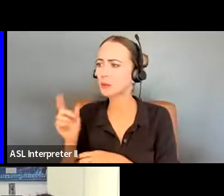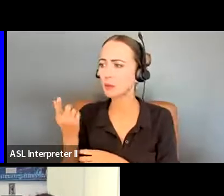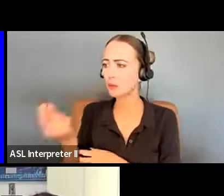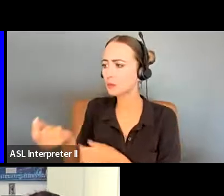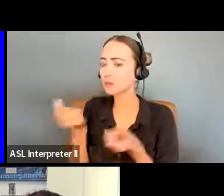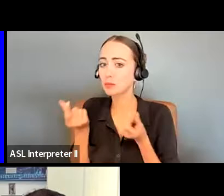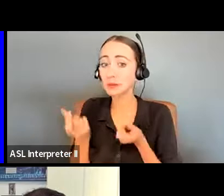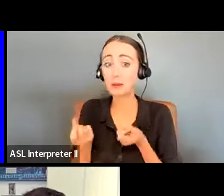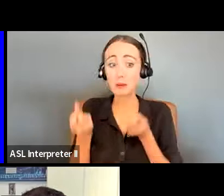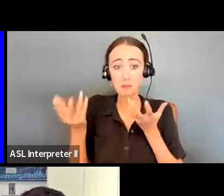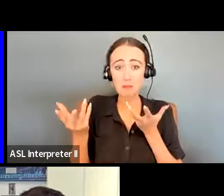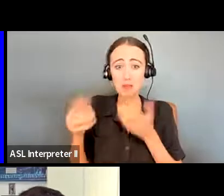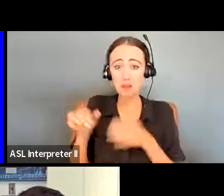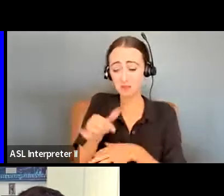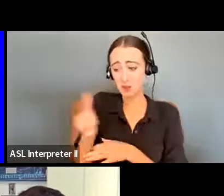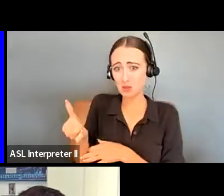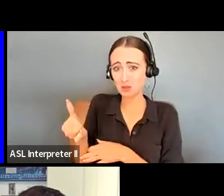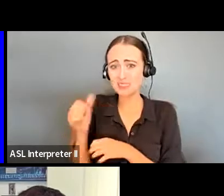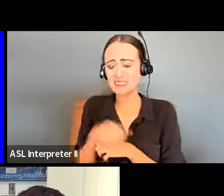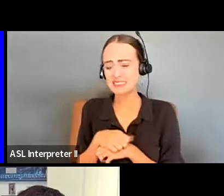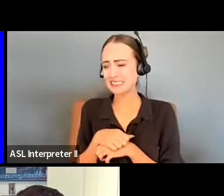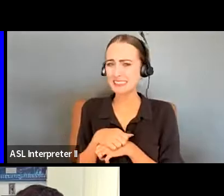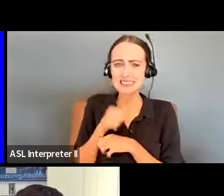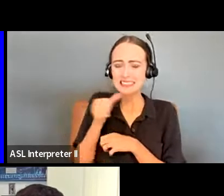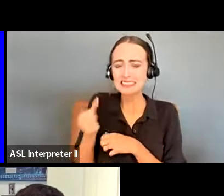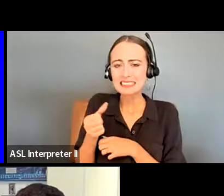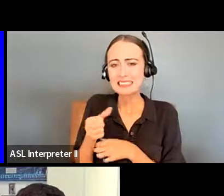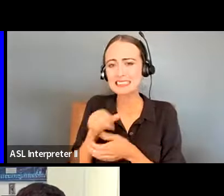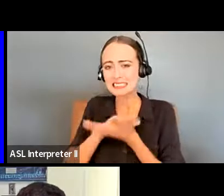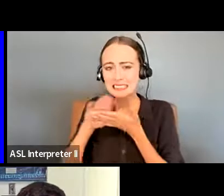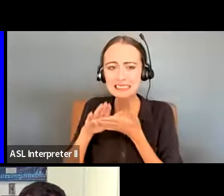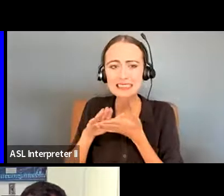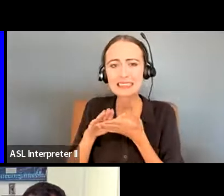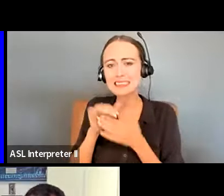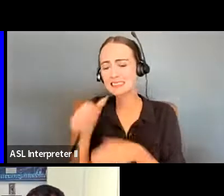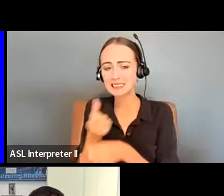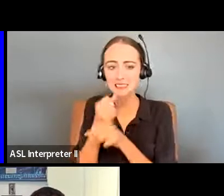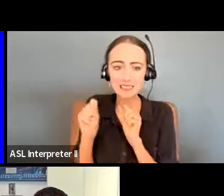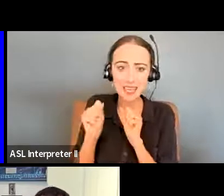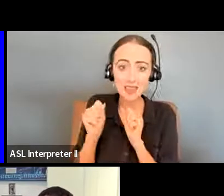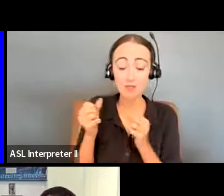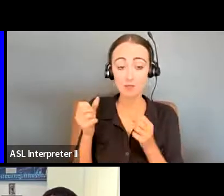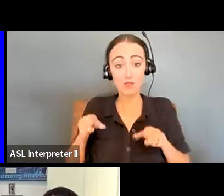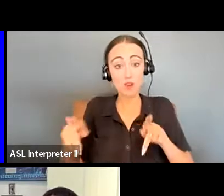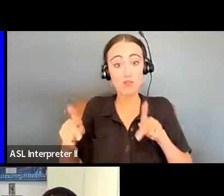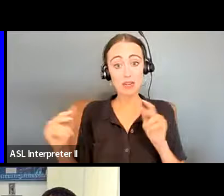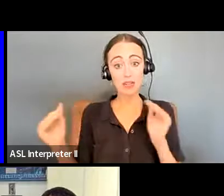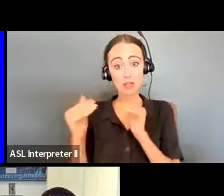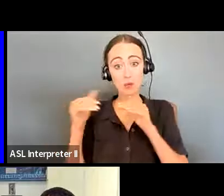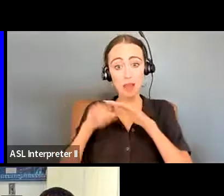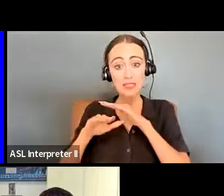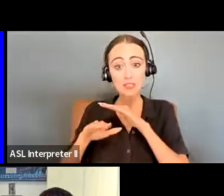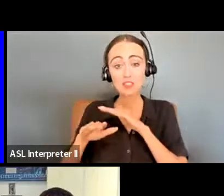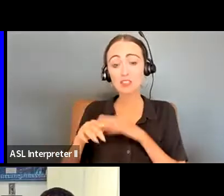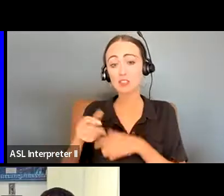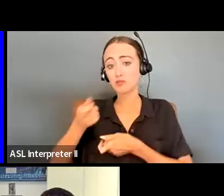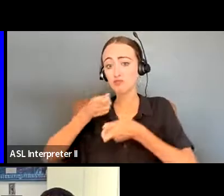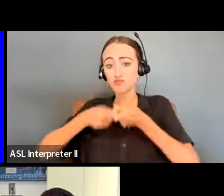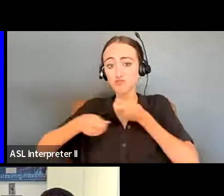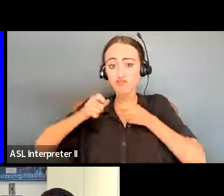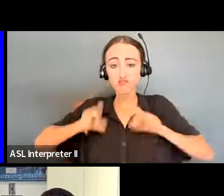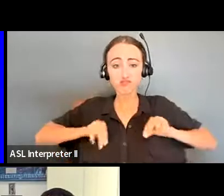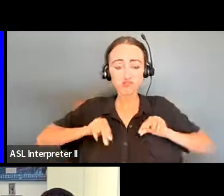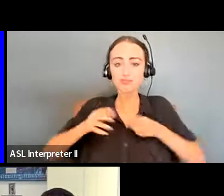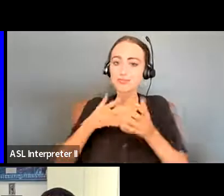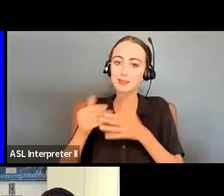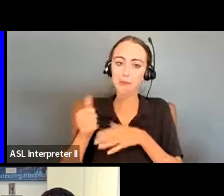those alternatives are unsanitary, cramped, and pose a health and safety risk. By providing equal access to changing tables for parents regardless of gender,